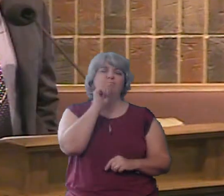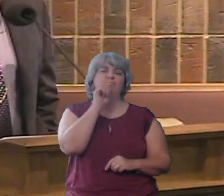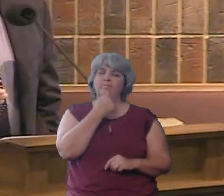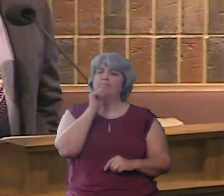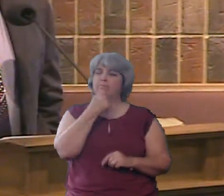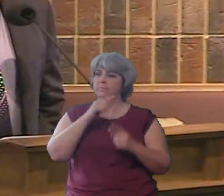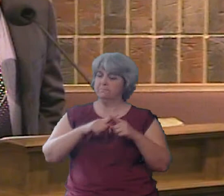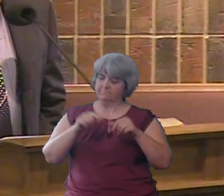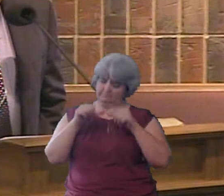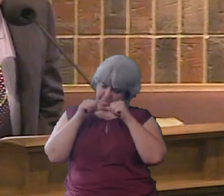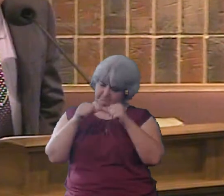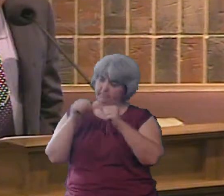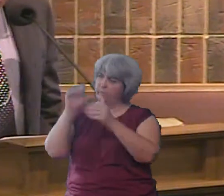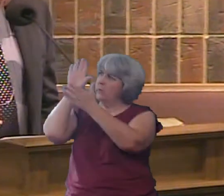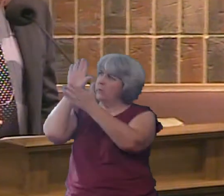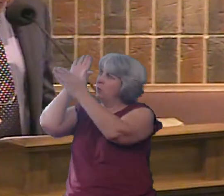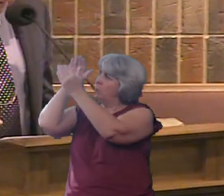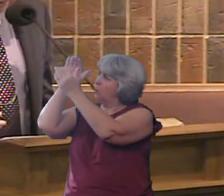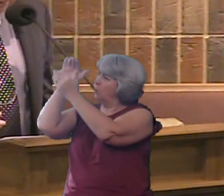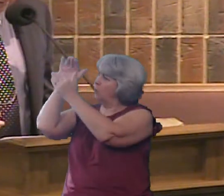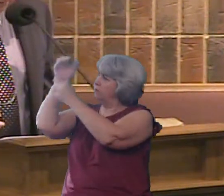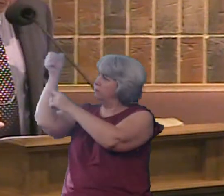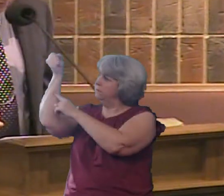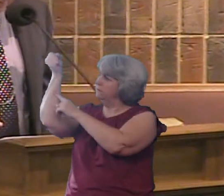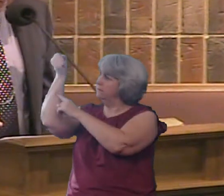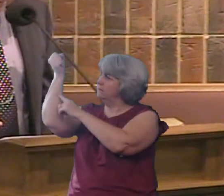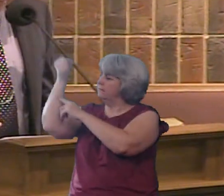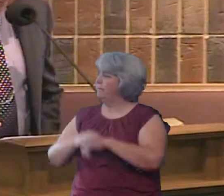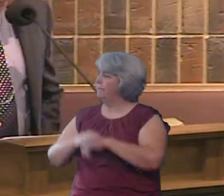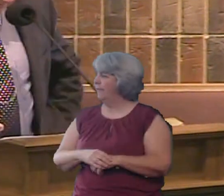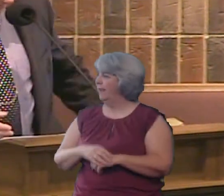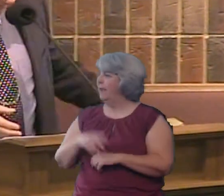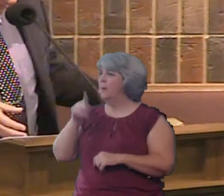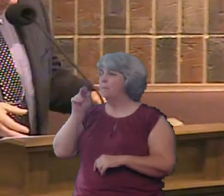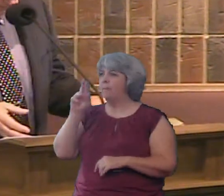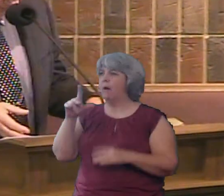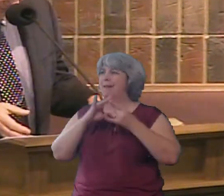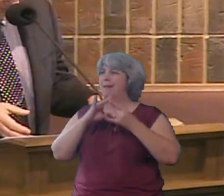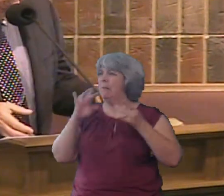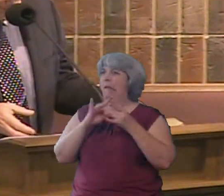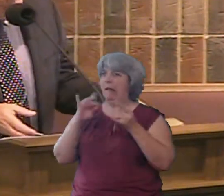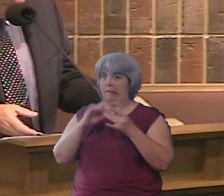As Paul, the apostle, talks about his own experiences, and there are so many of them.